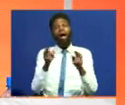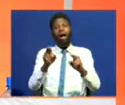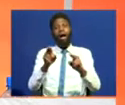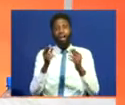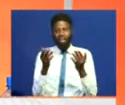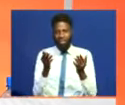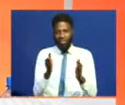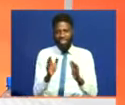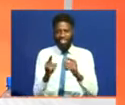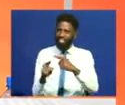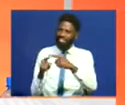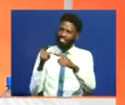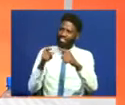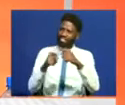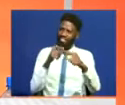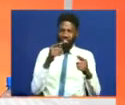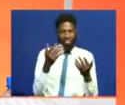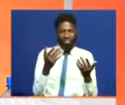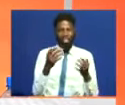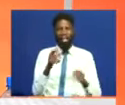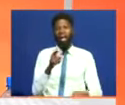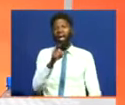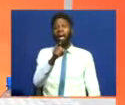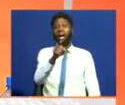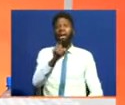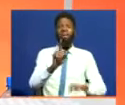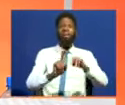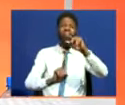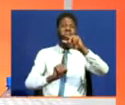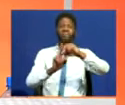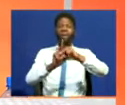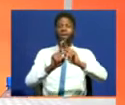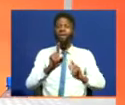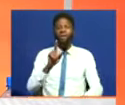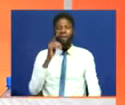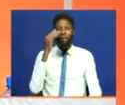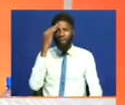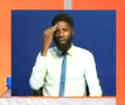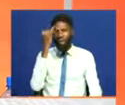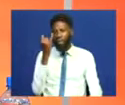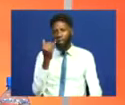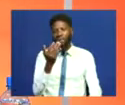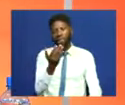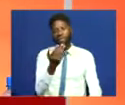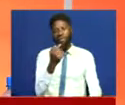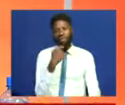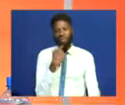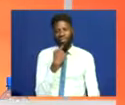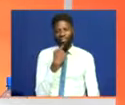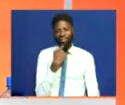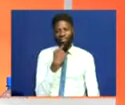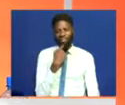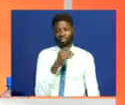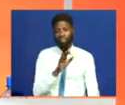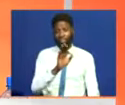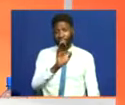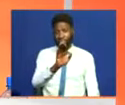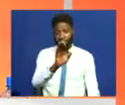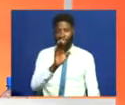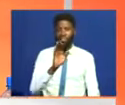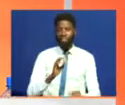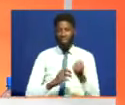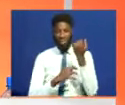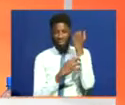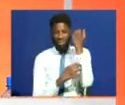place. What is the cause of all this? You know, and you go back to away from the even the poverty